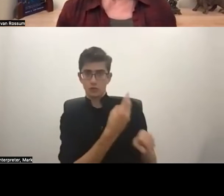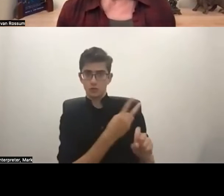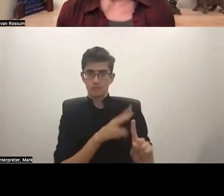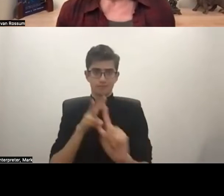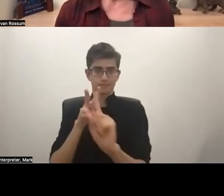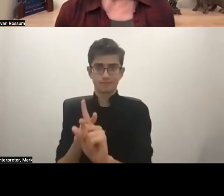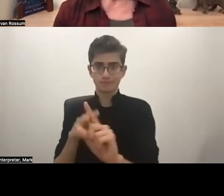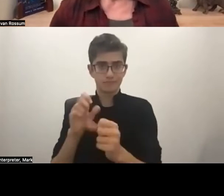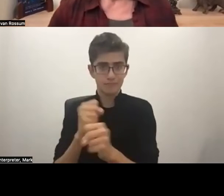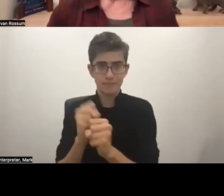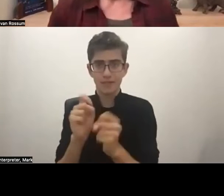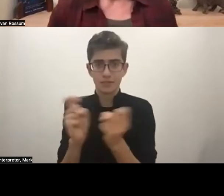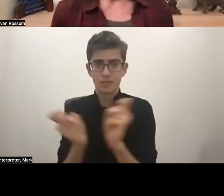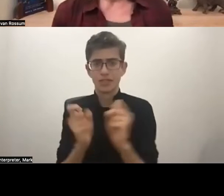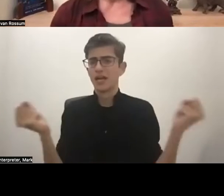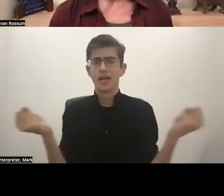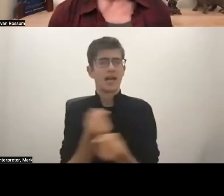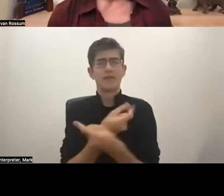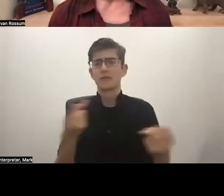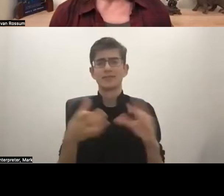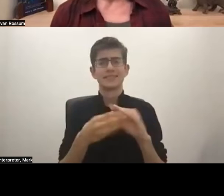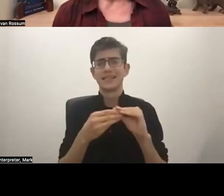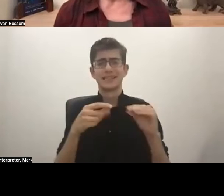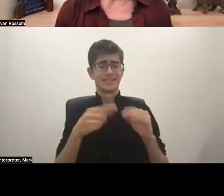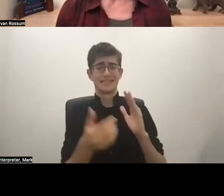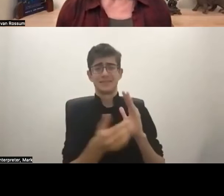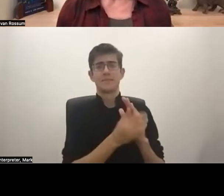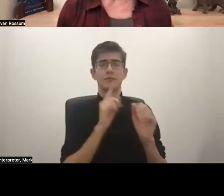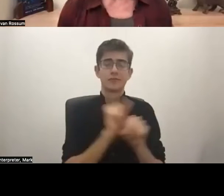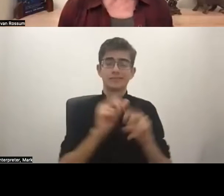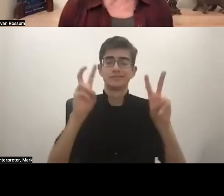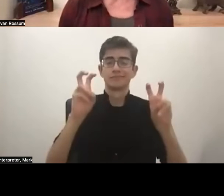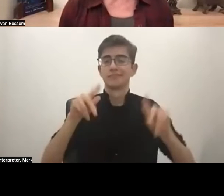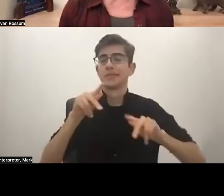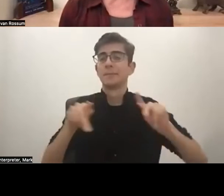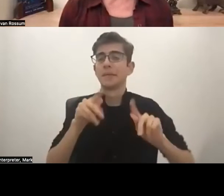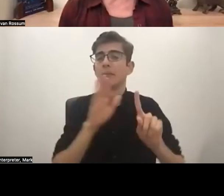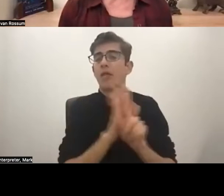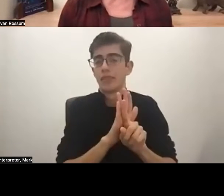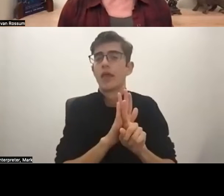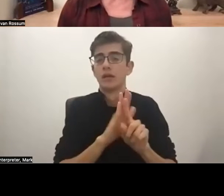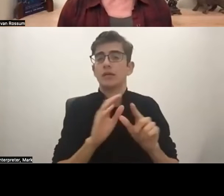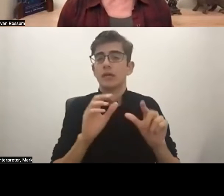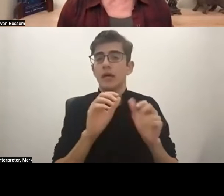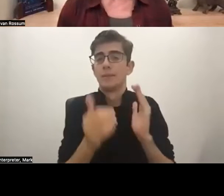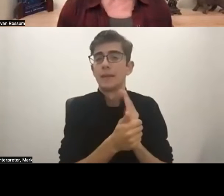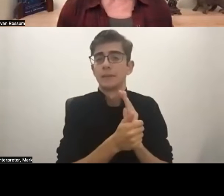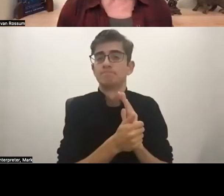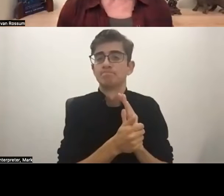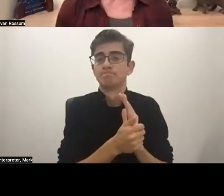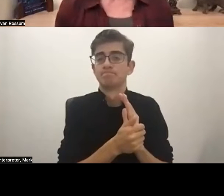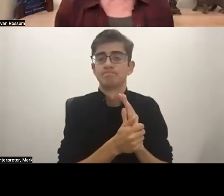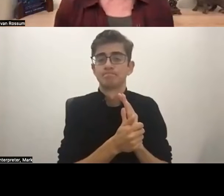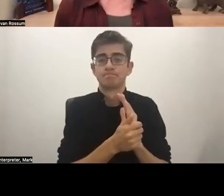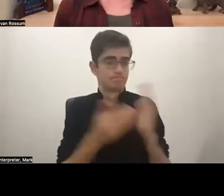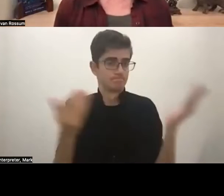the Professor, Maya, and Michael, this is really the people's amendment, right? So I would say to all these